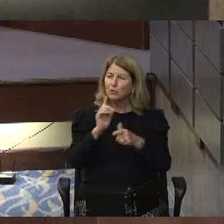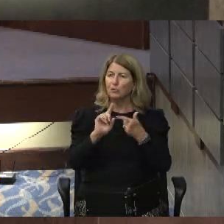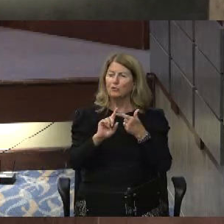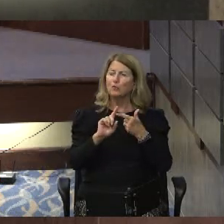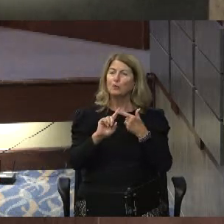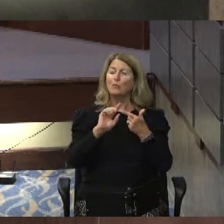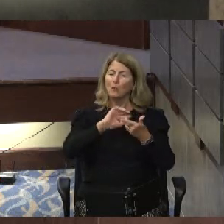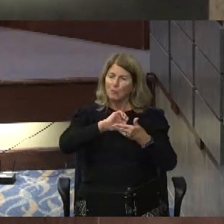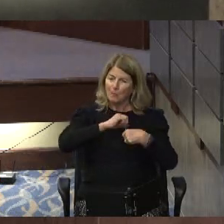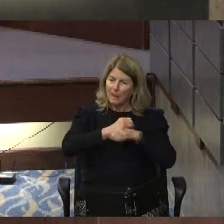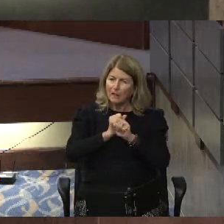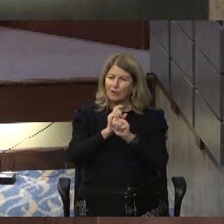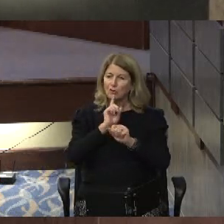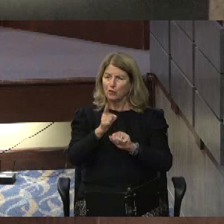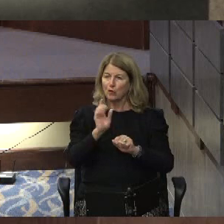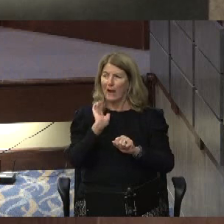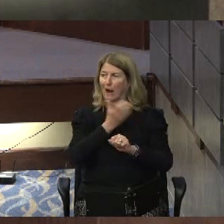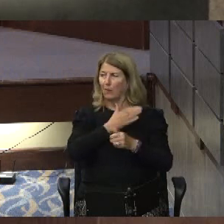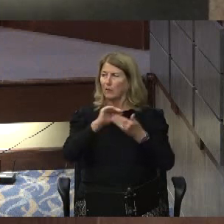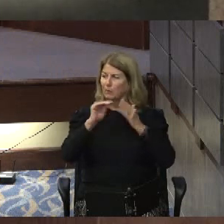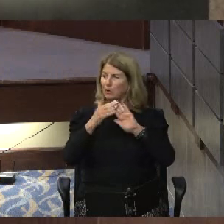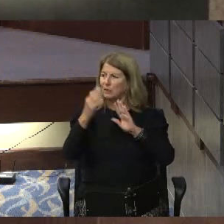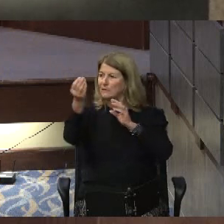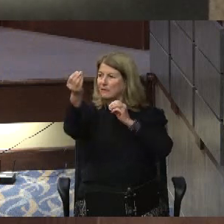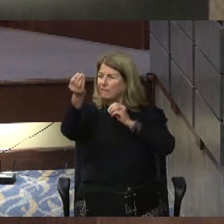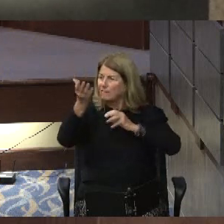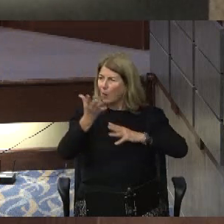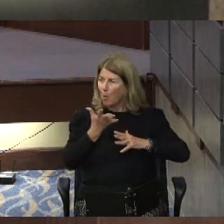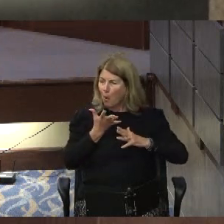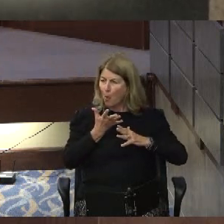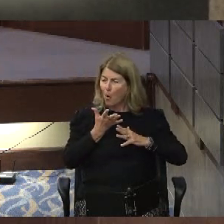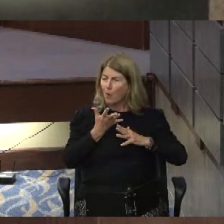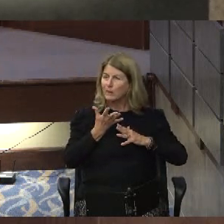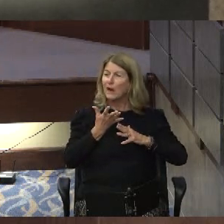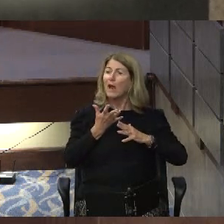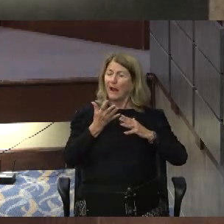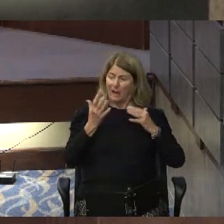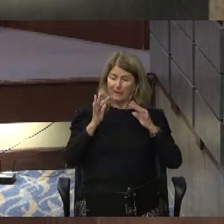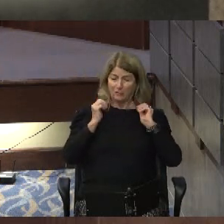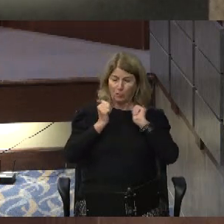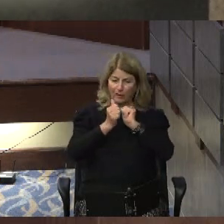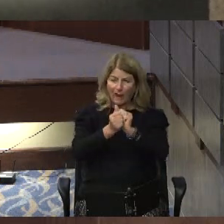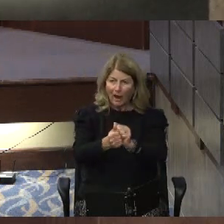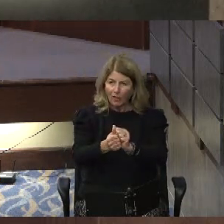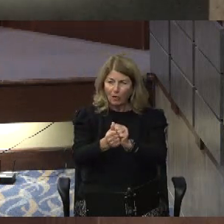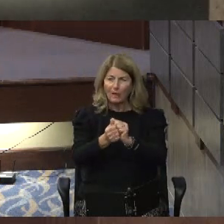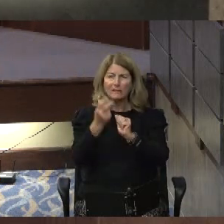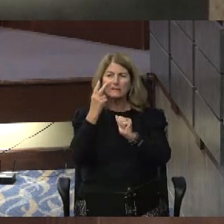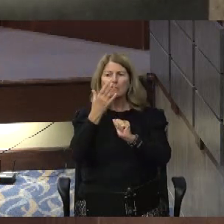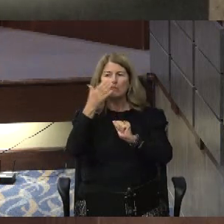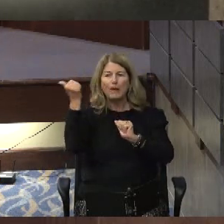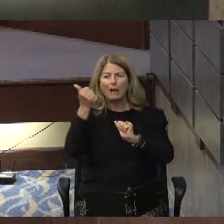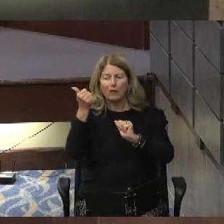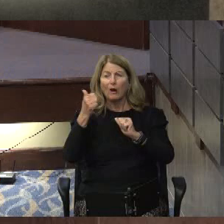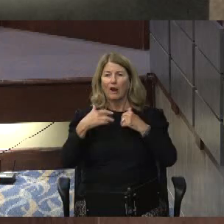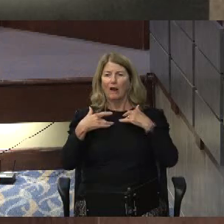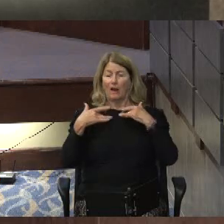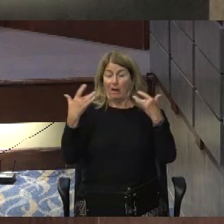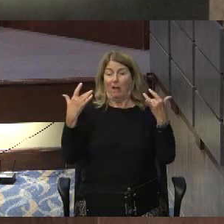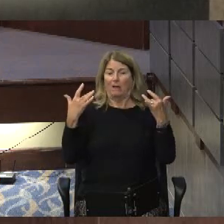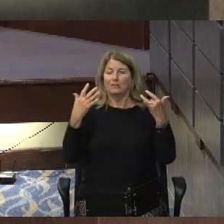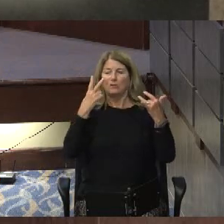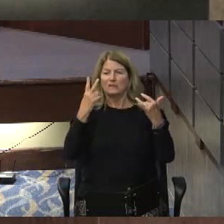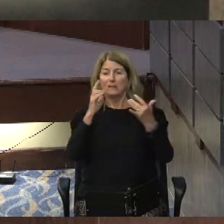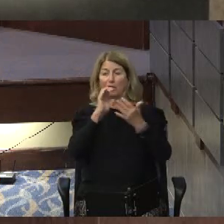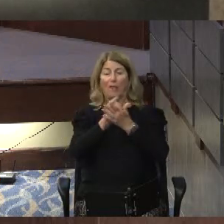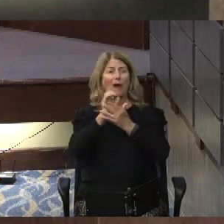community is informed of where we can go and through collaboration seeing better outcomes. And it was a great event to see that goal